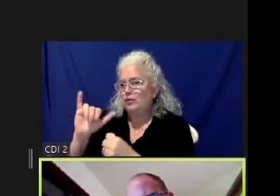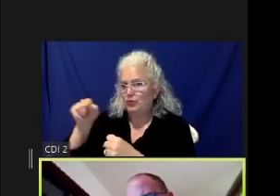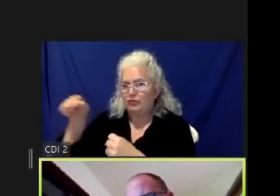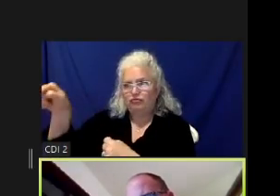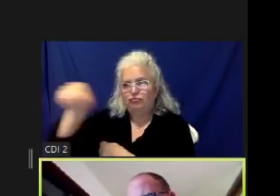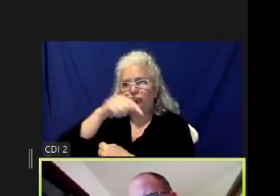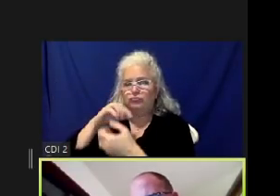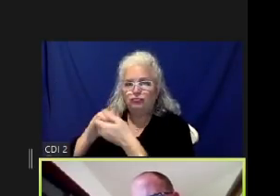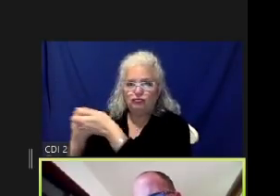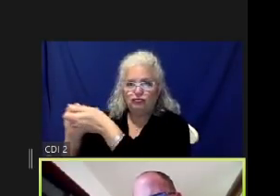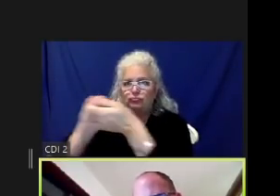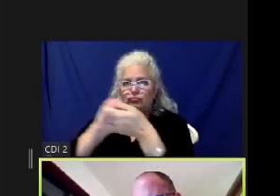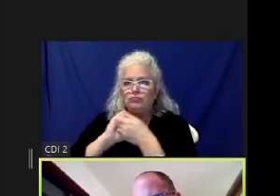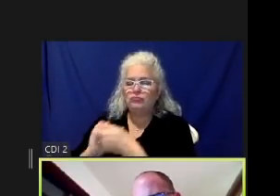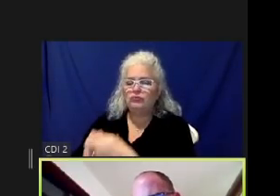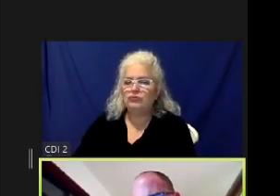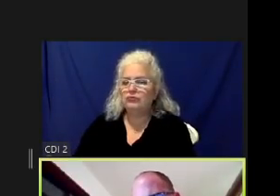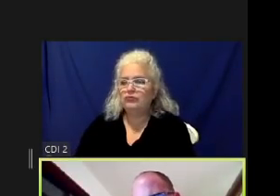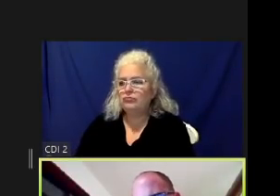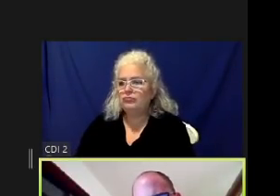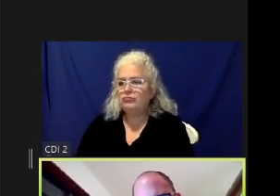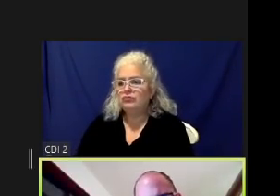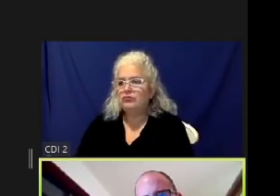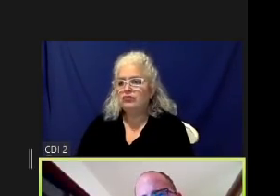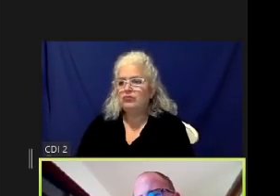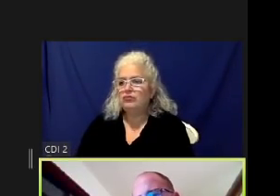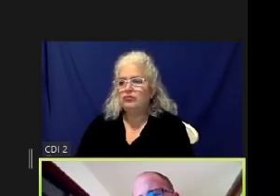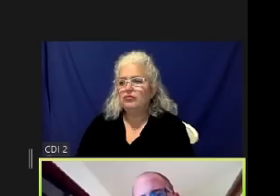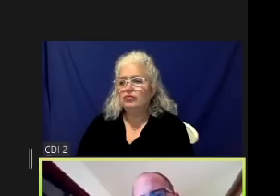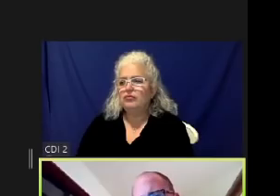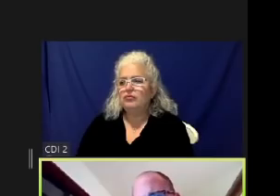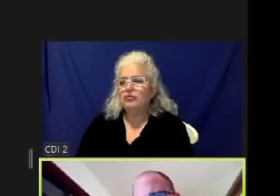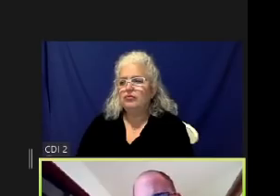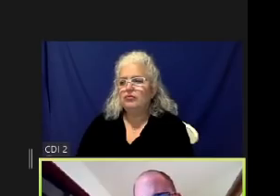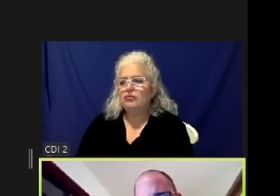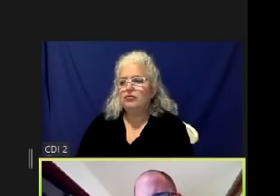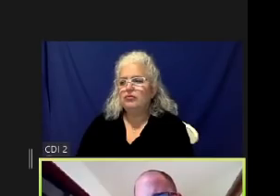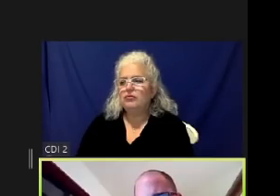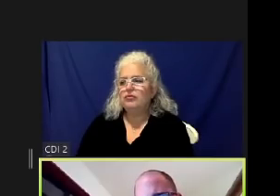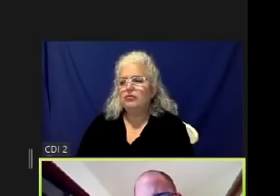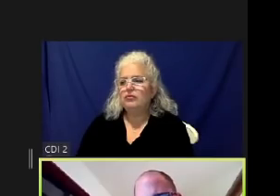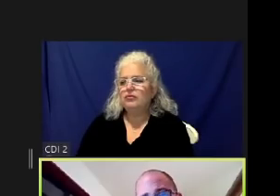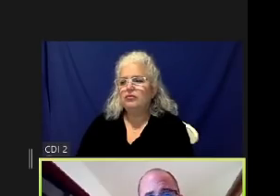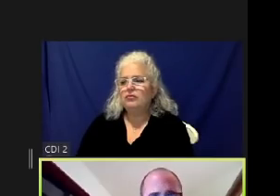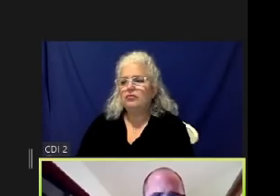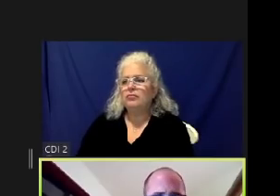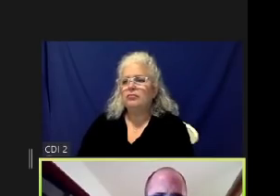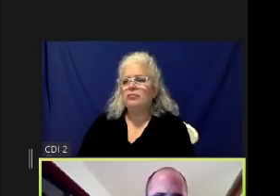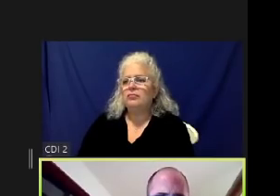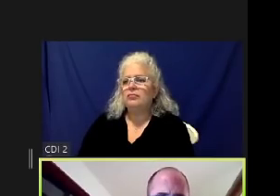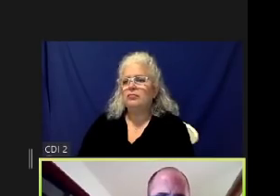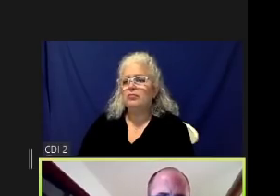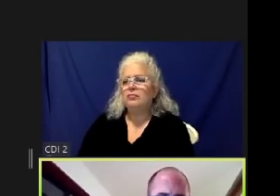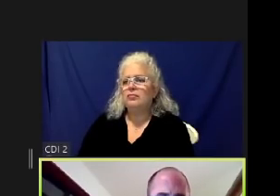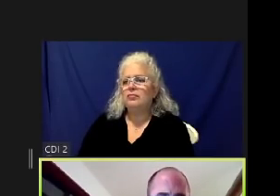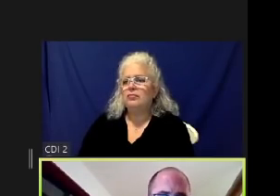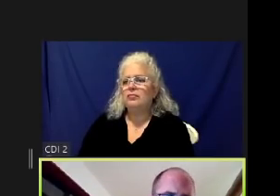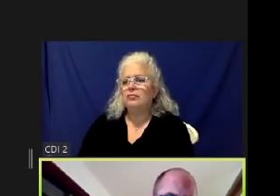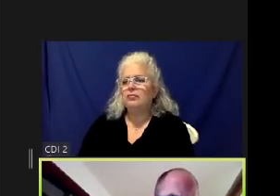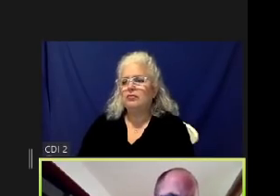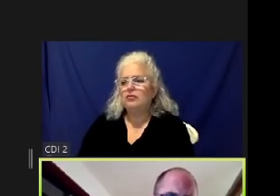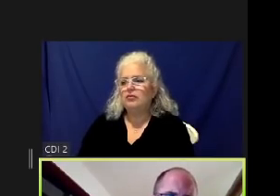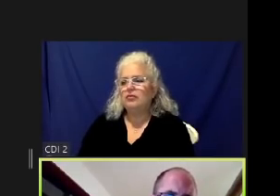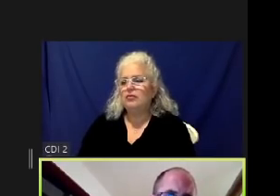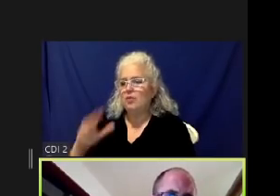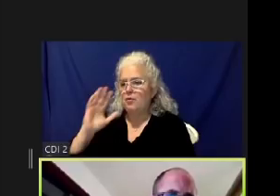this progresses, we're going to be kind of mapping out different areas that have more